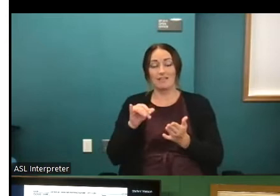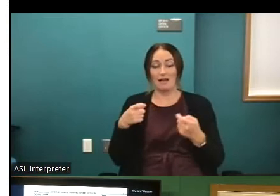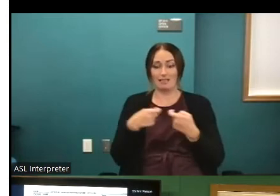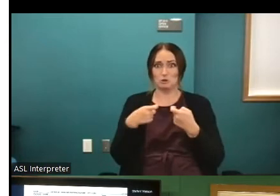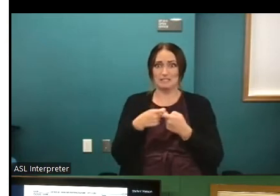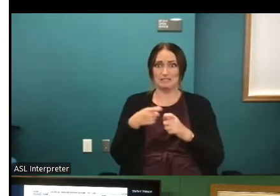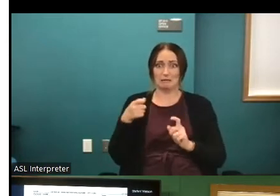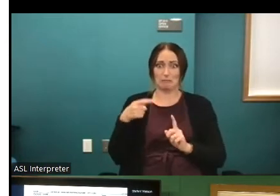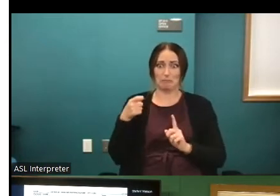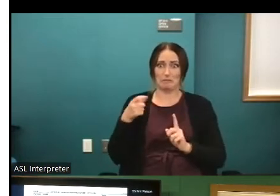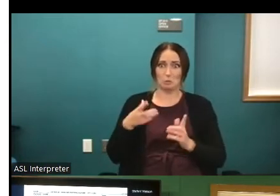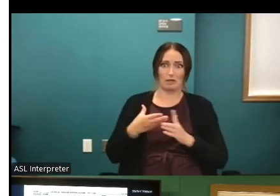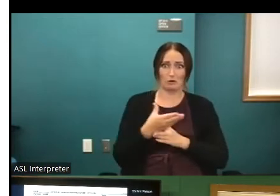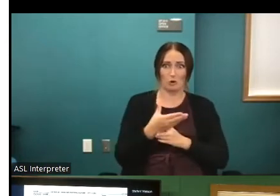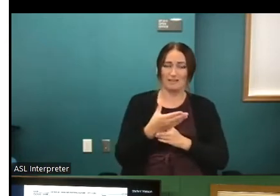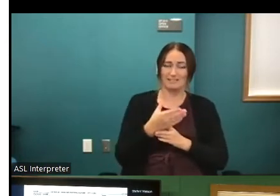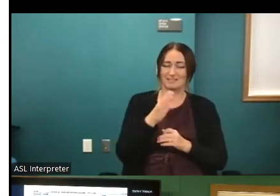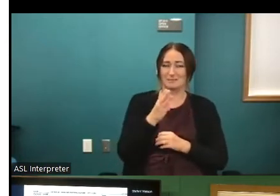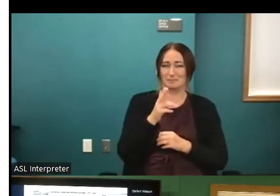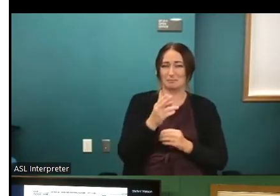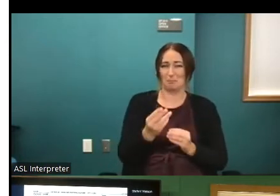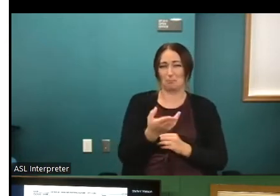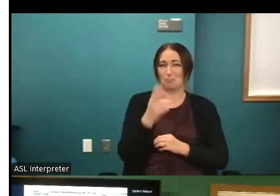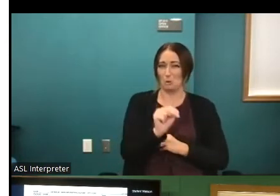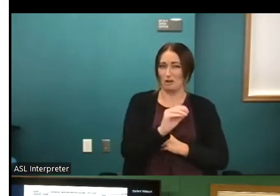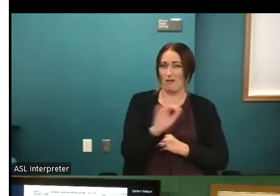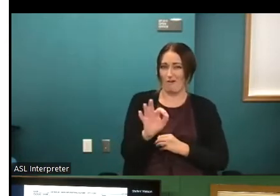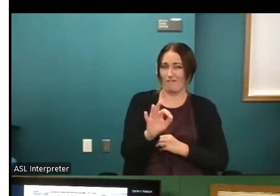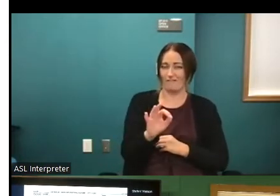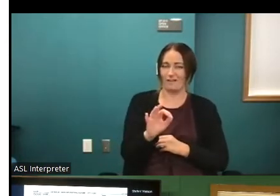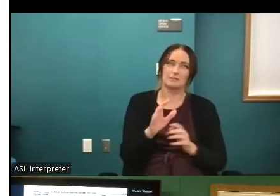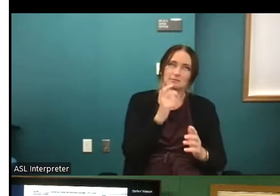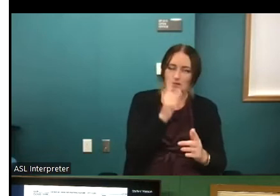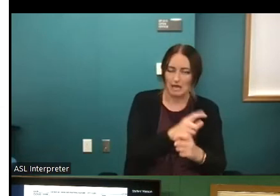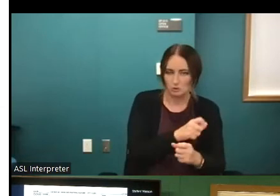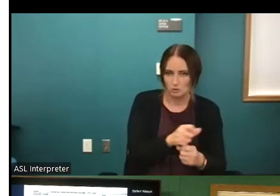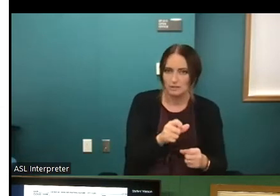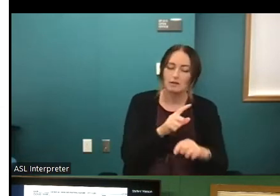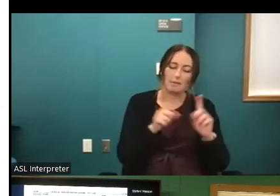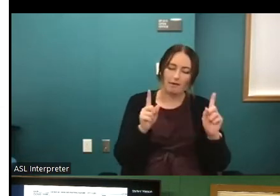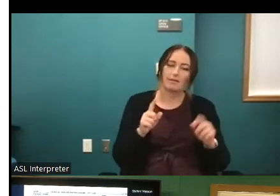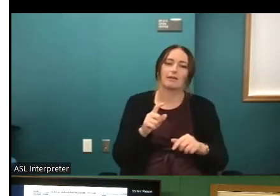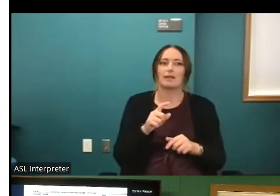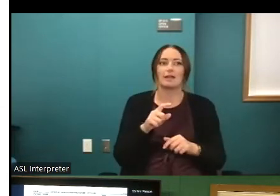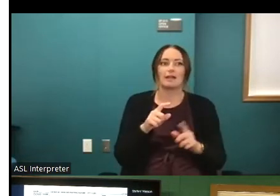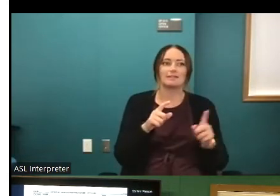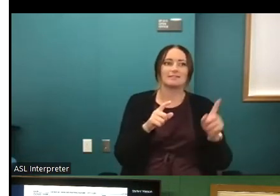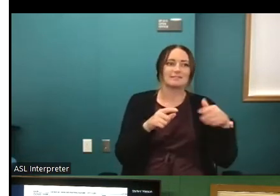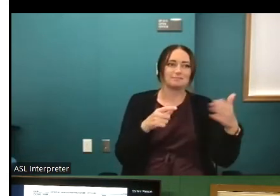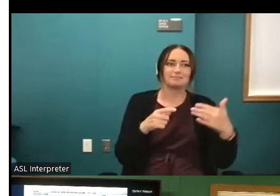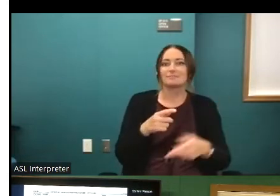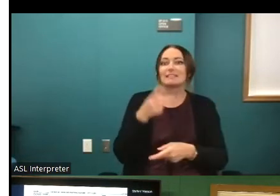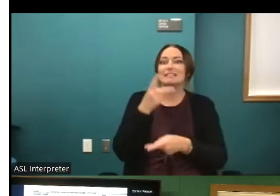for a lack of better term, it is burning off the scar tissue. That's not actually what it's doing, but it's burning off scar Keeping tissue. the pathways